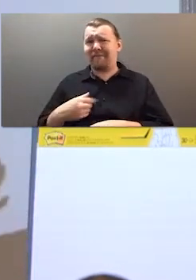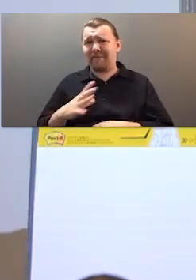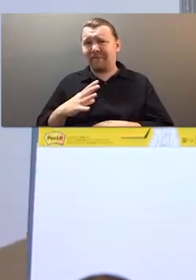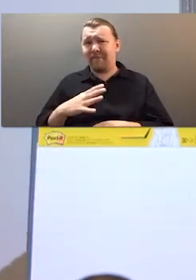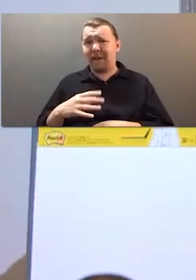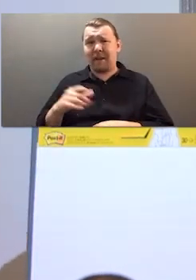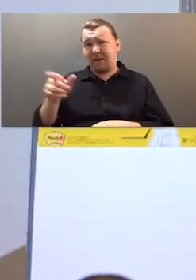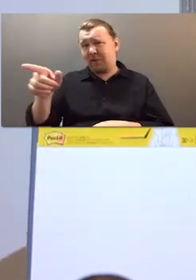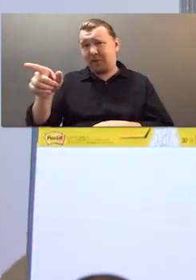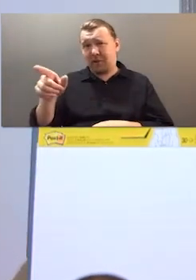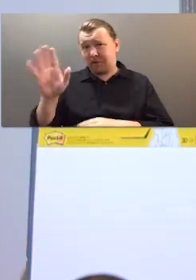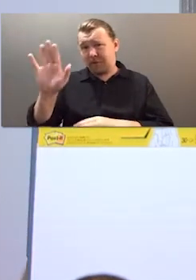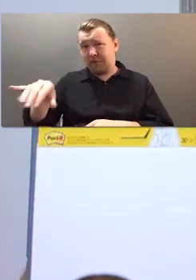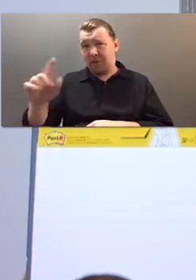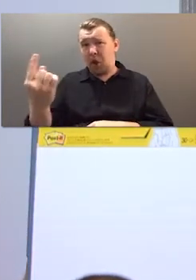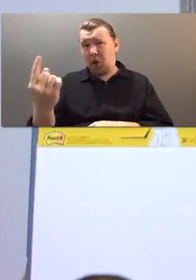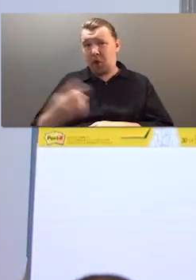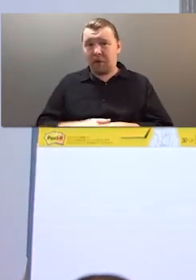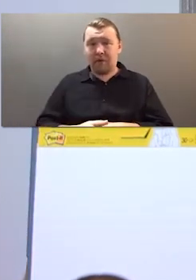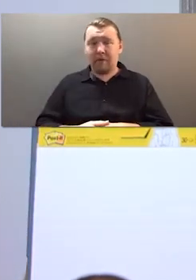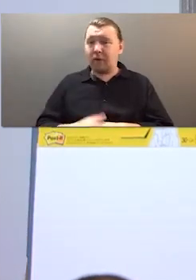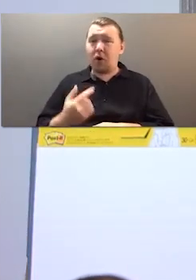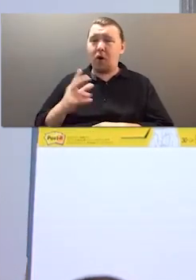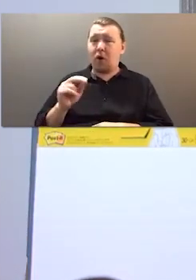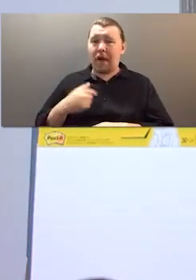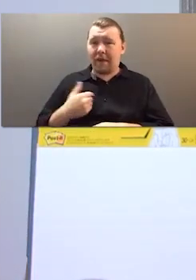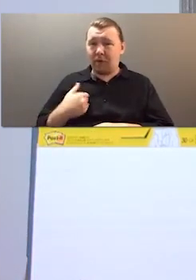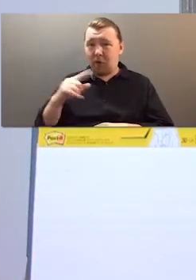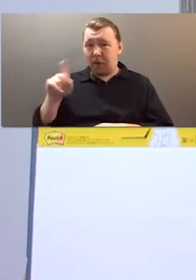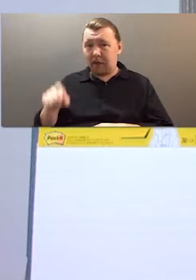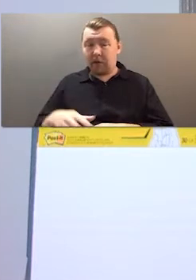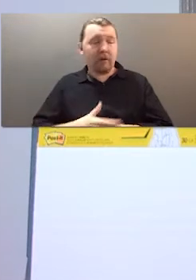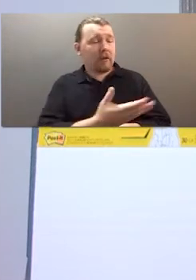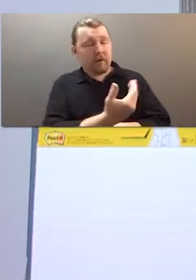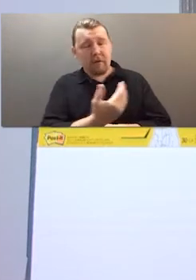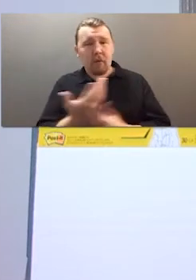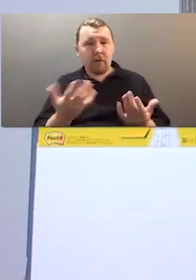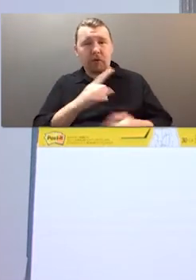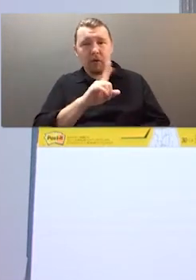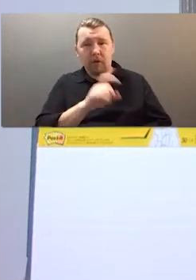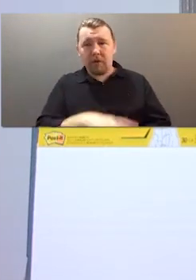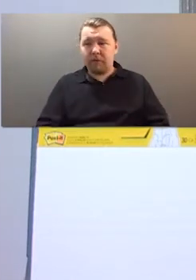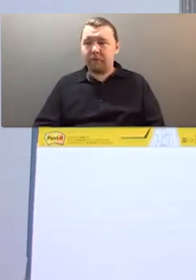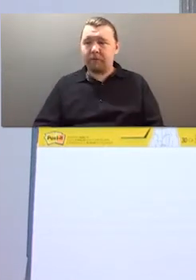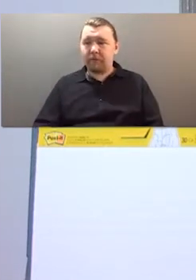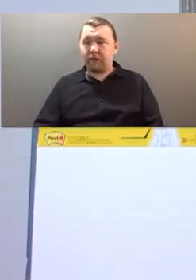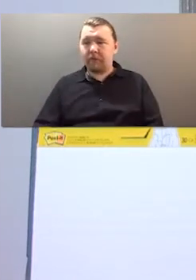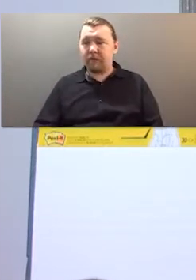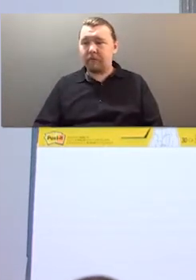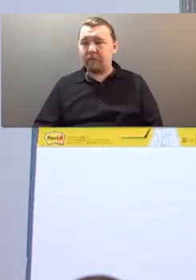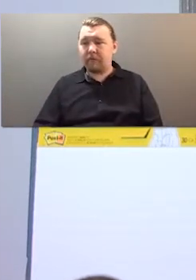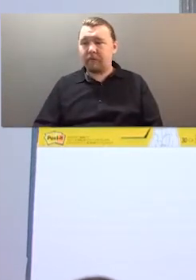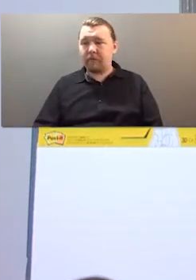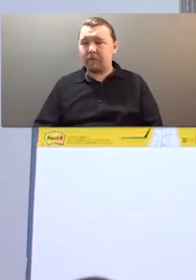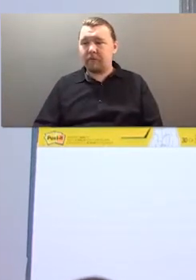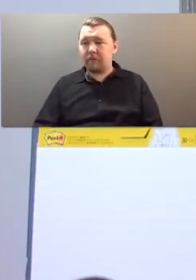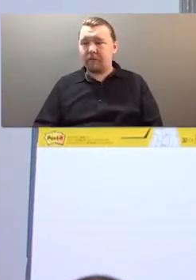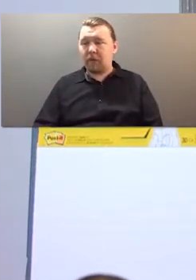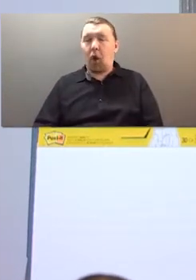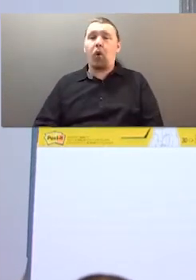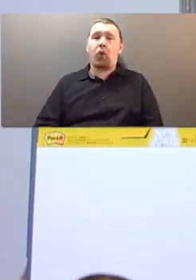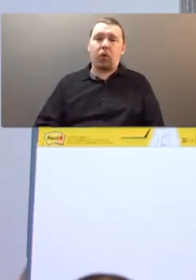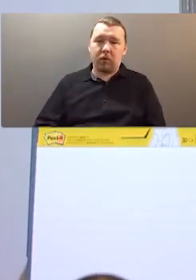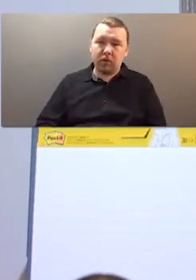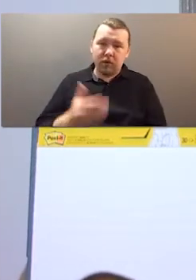you. I have a question. That's just you. Okay. Yeah, go ahead. What's your question? What happens